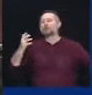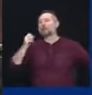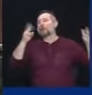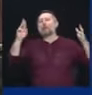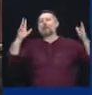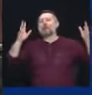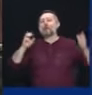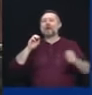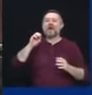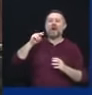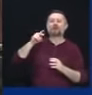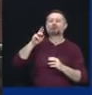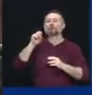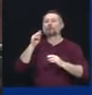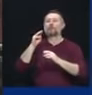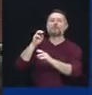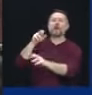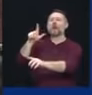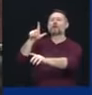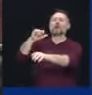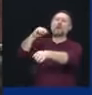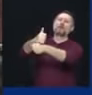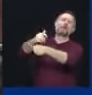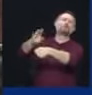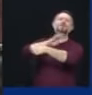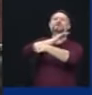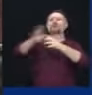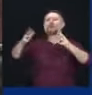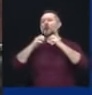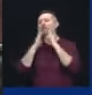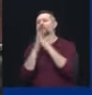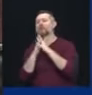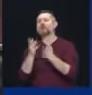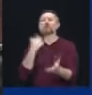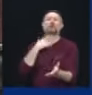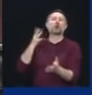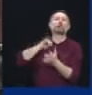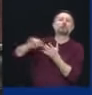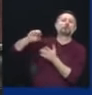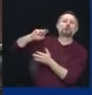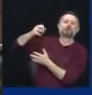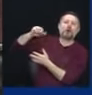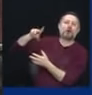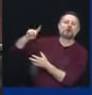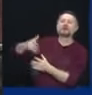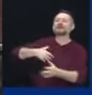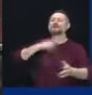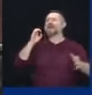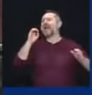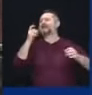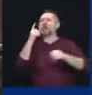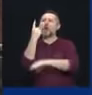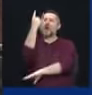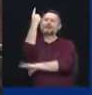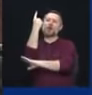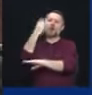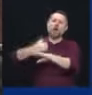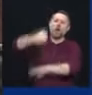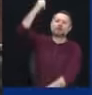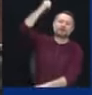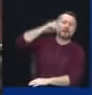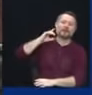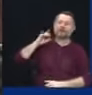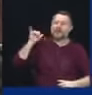Entrepreneurial Orchard, New York Orchard, Excelsior Orchard. That's what I would have come up with, state motto, Ever Upwards